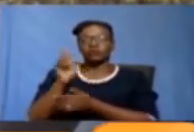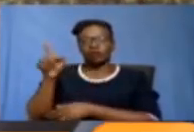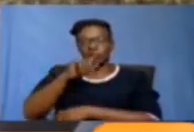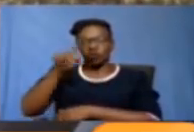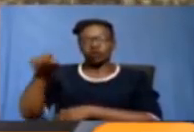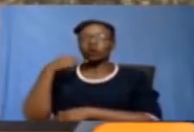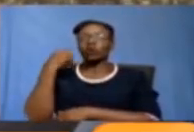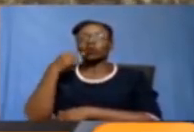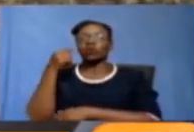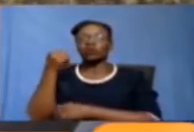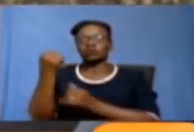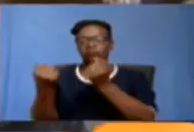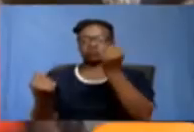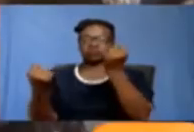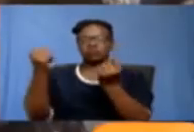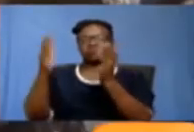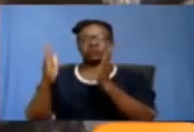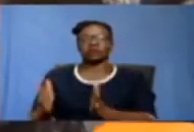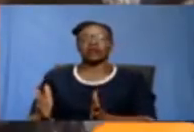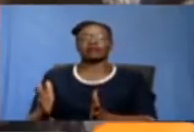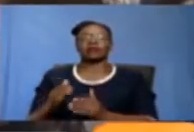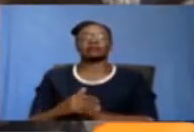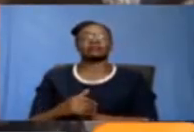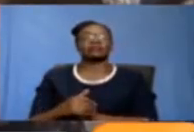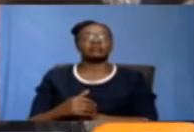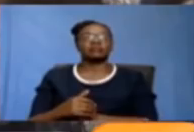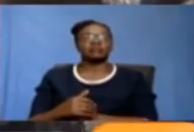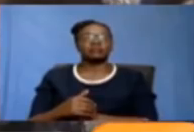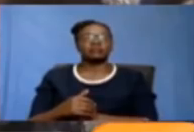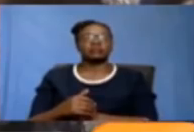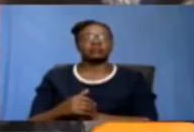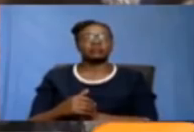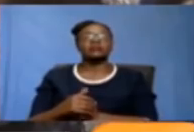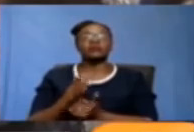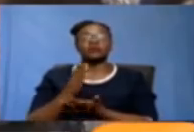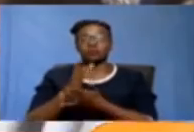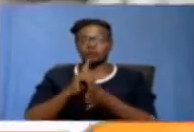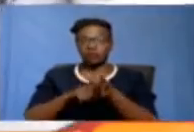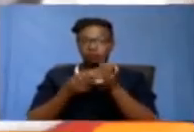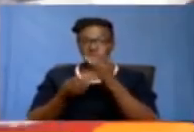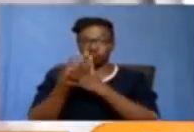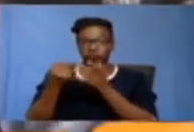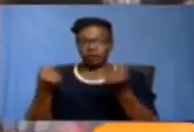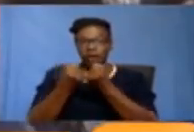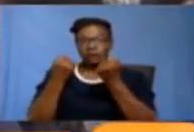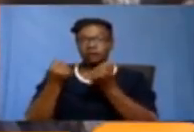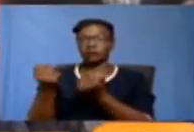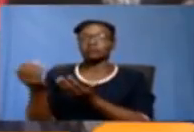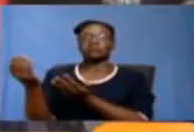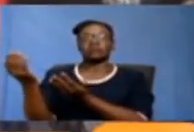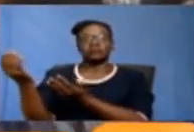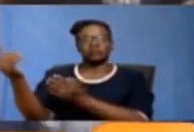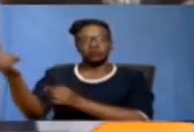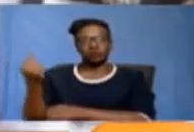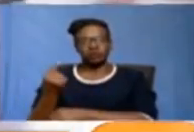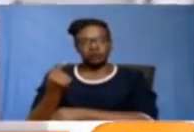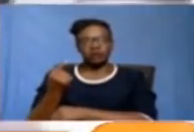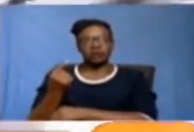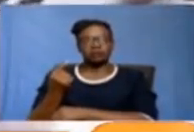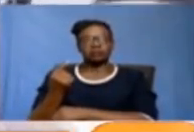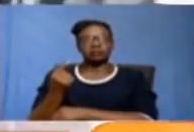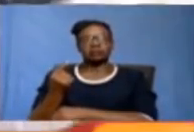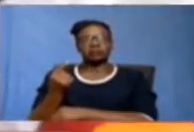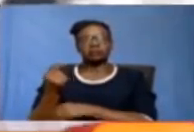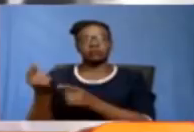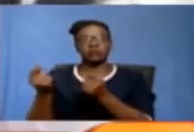of the driver. Vile ambayo ilipofanya ajali, ilikuwa inakuja ikiangusha. Sasa ni nikakuta wale jamaa